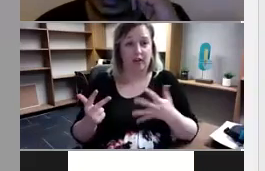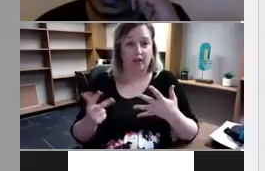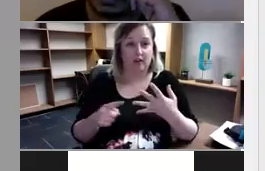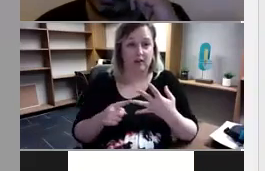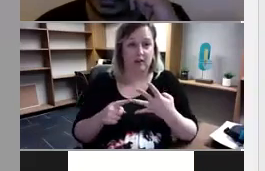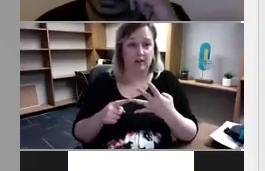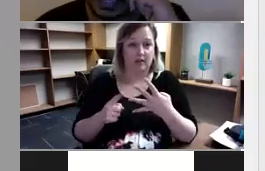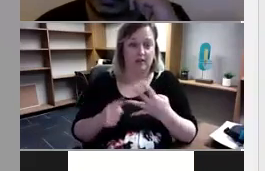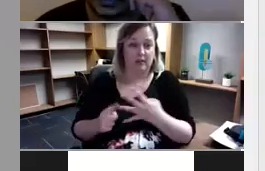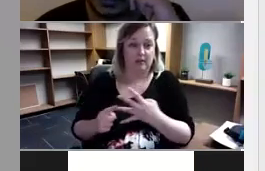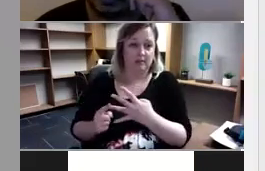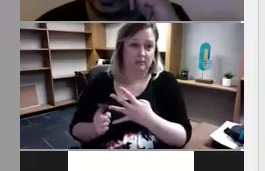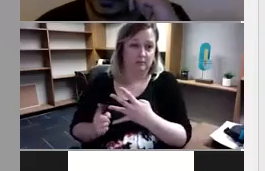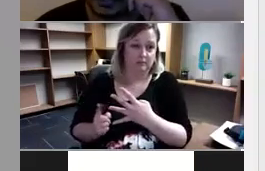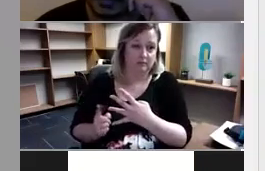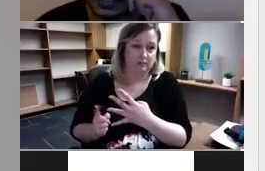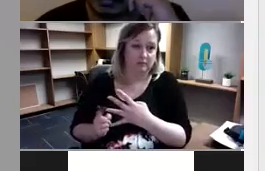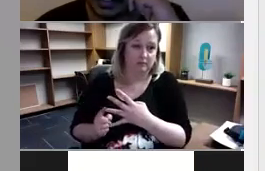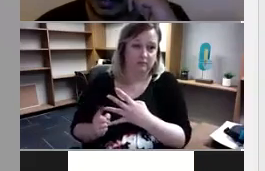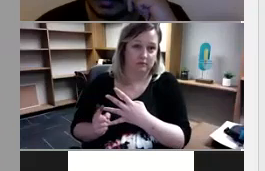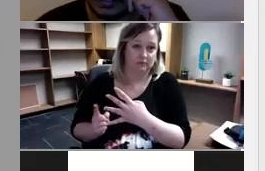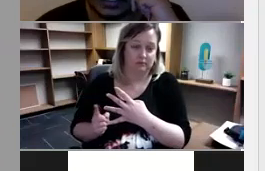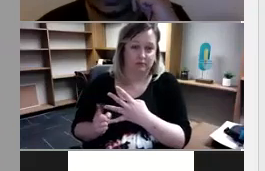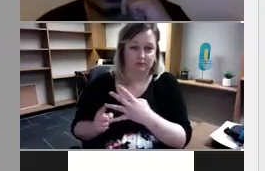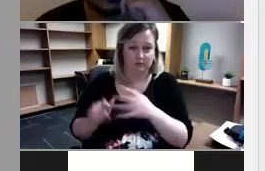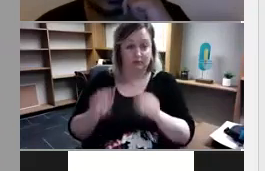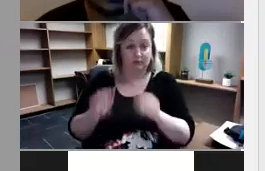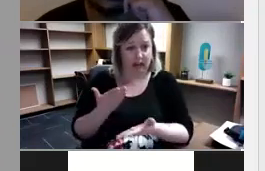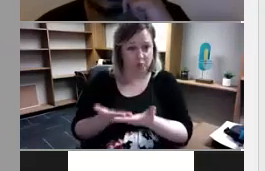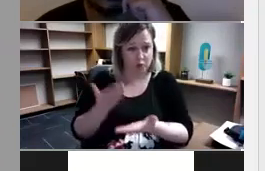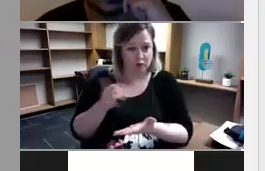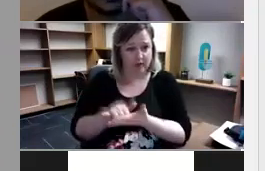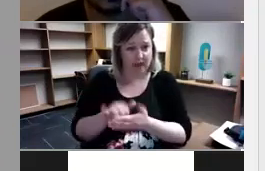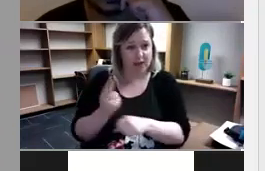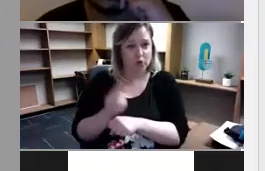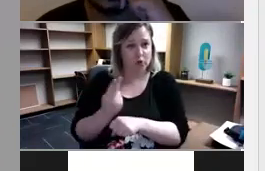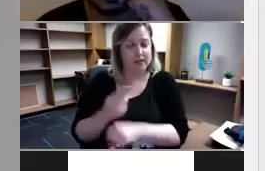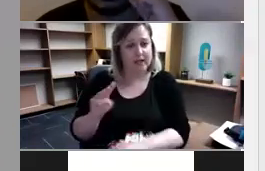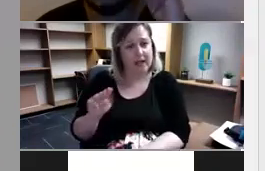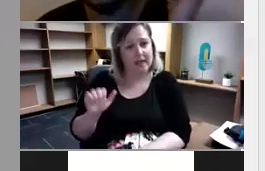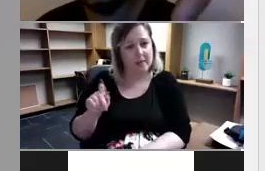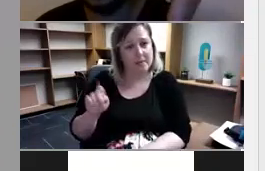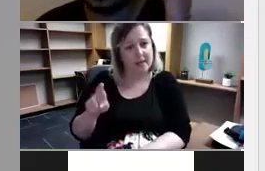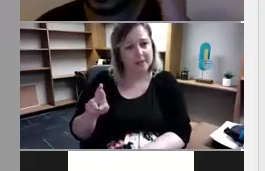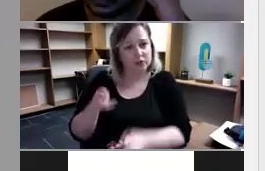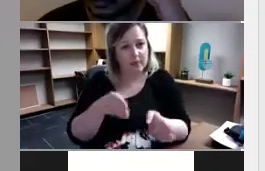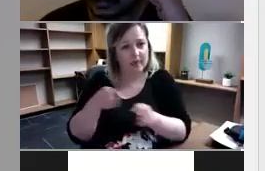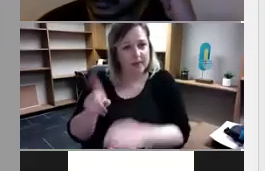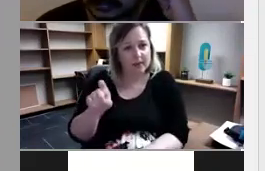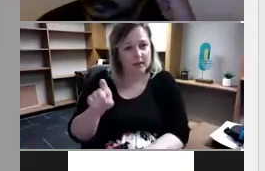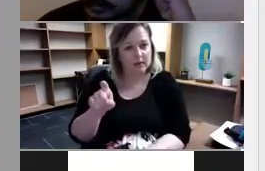one. Will this be, can this be proved using master method? Yes or no? And if yes, why? If no,